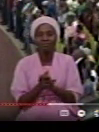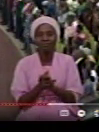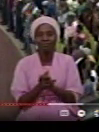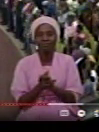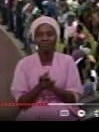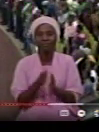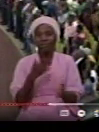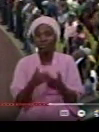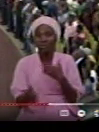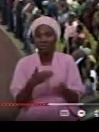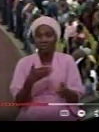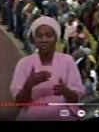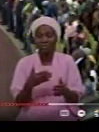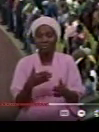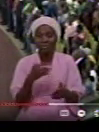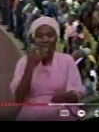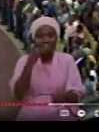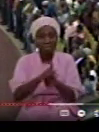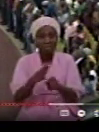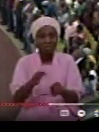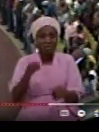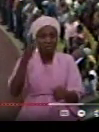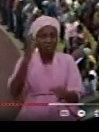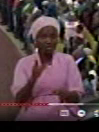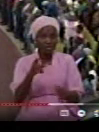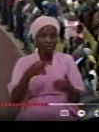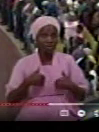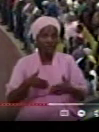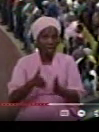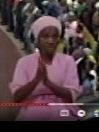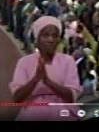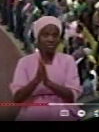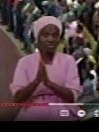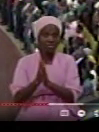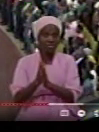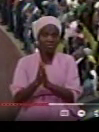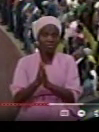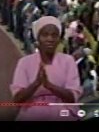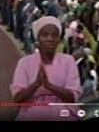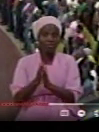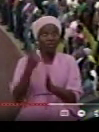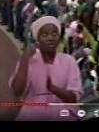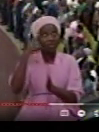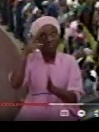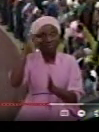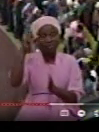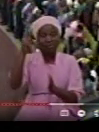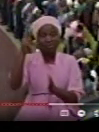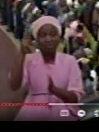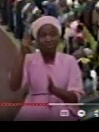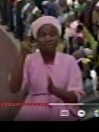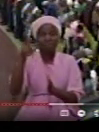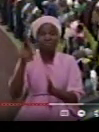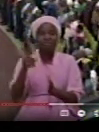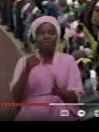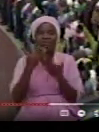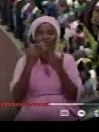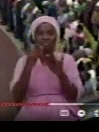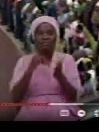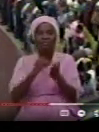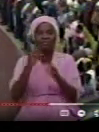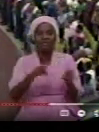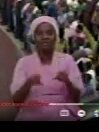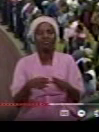Whatever promise of God you have asked for him to fulfill, thank God it is done. Yes.